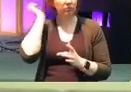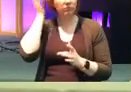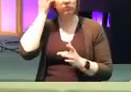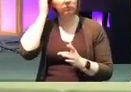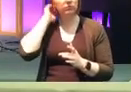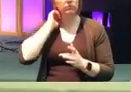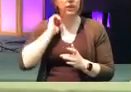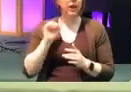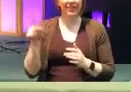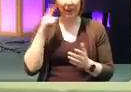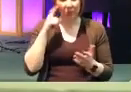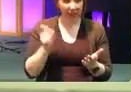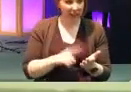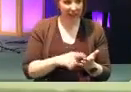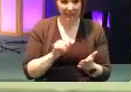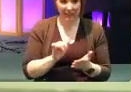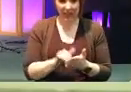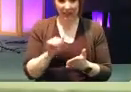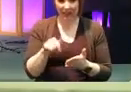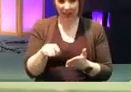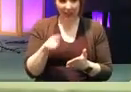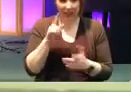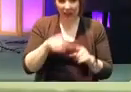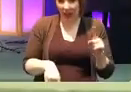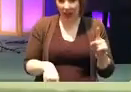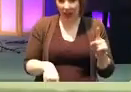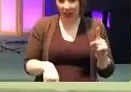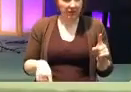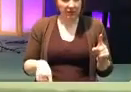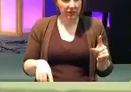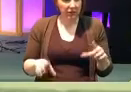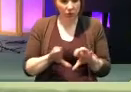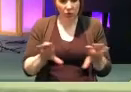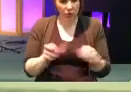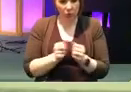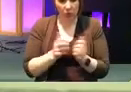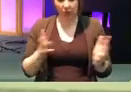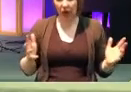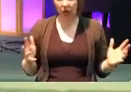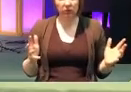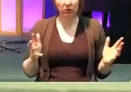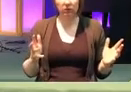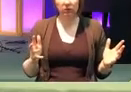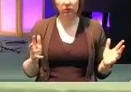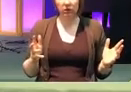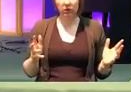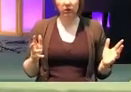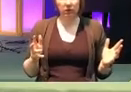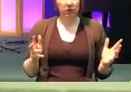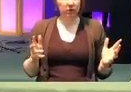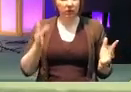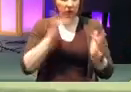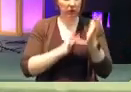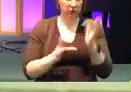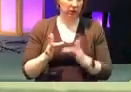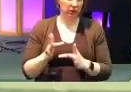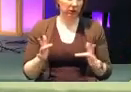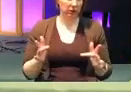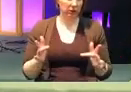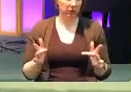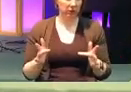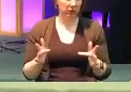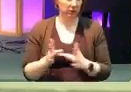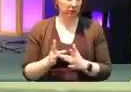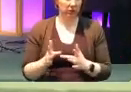they recognize they cannot make it apart from a divine